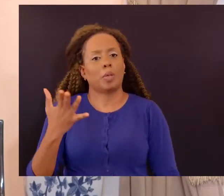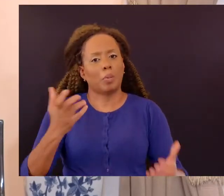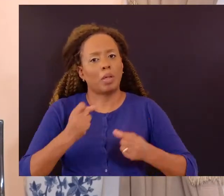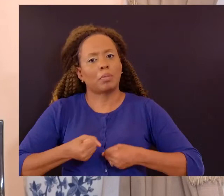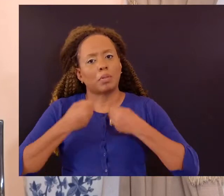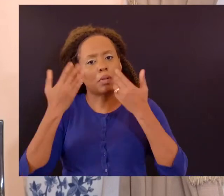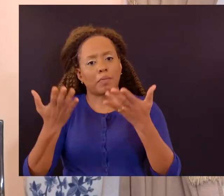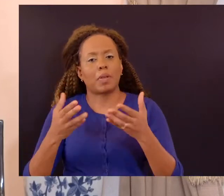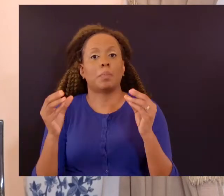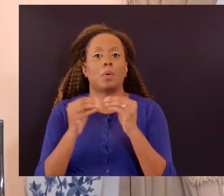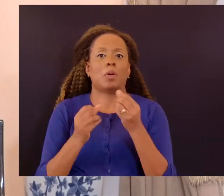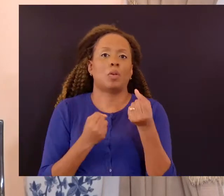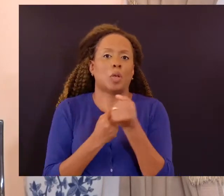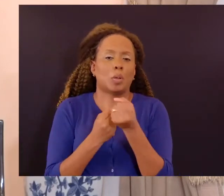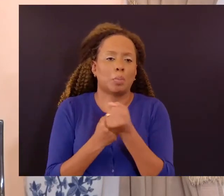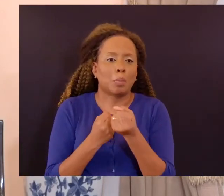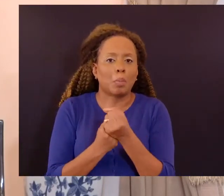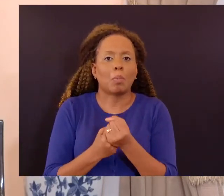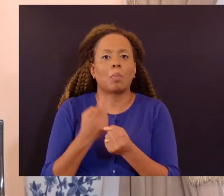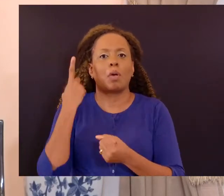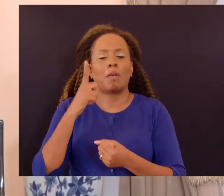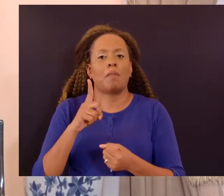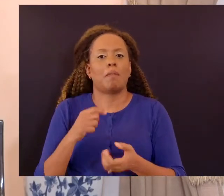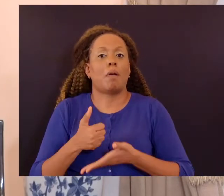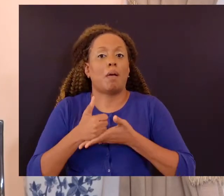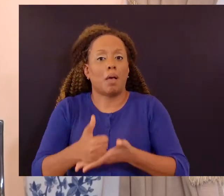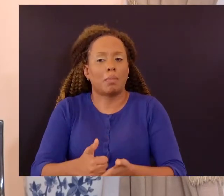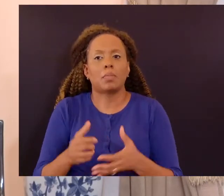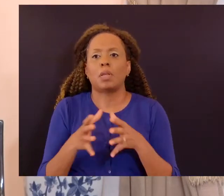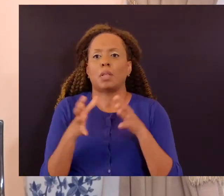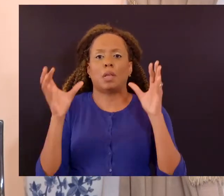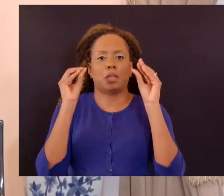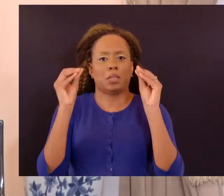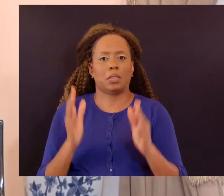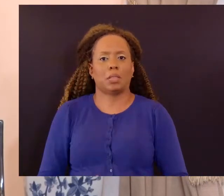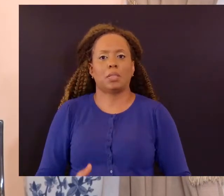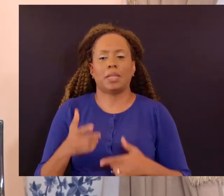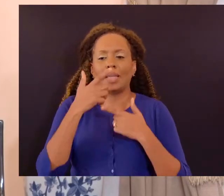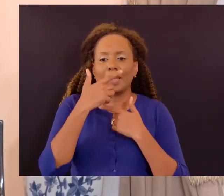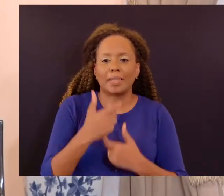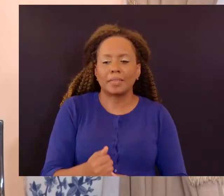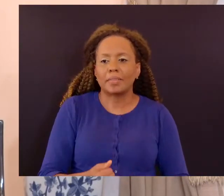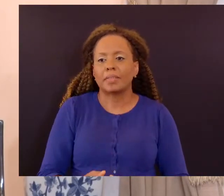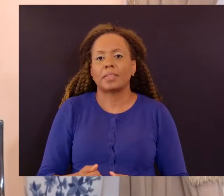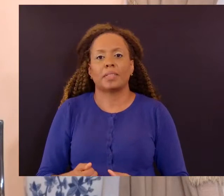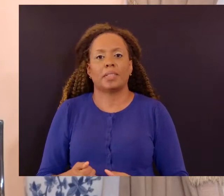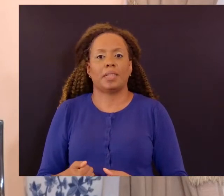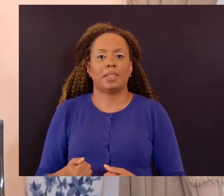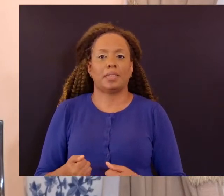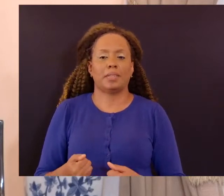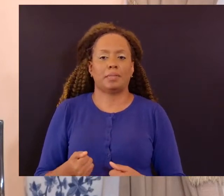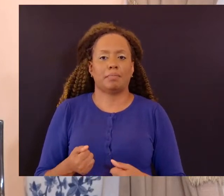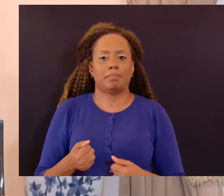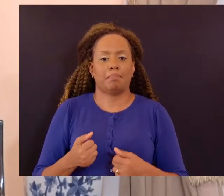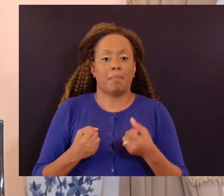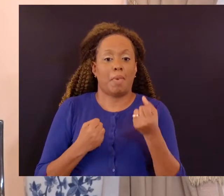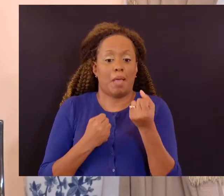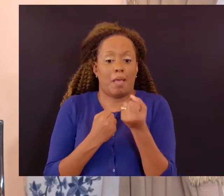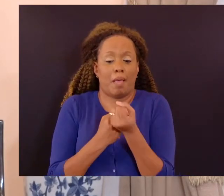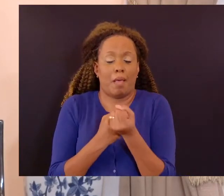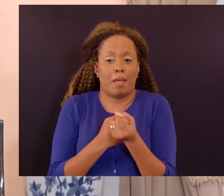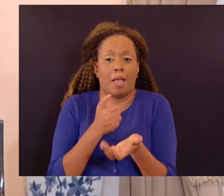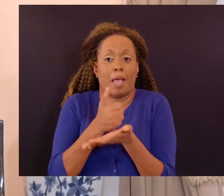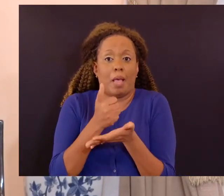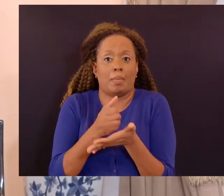support to the teachers so they can make the transition. We have a number of teachers who are interested in remediation. And who already